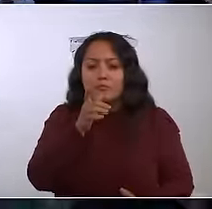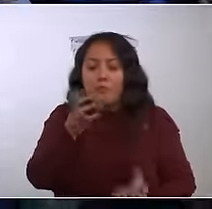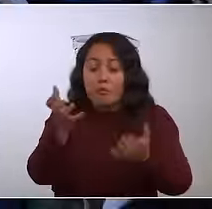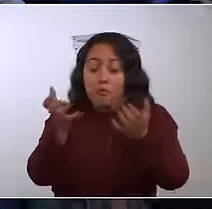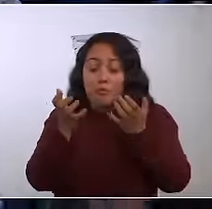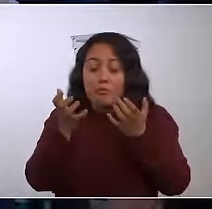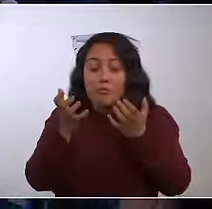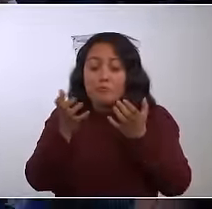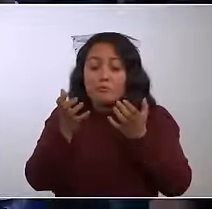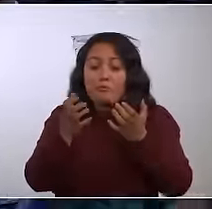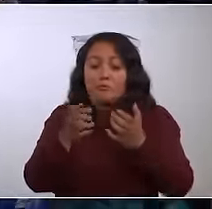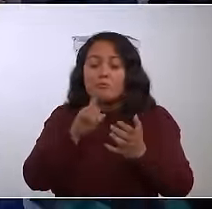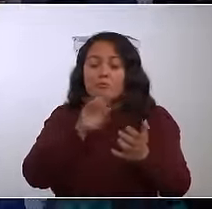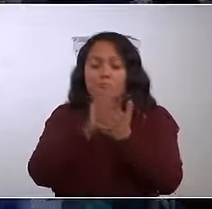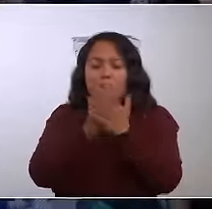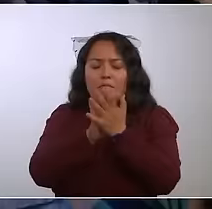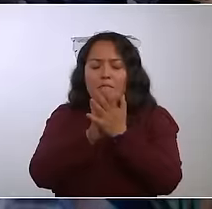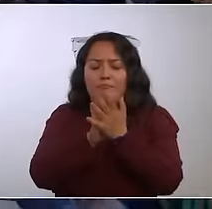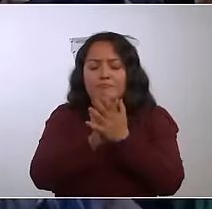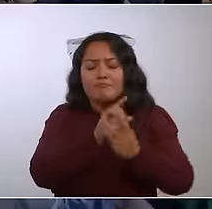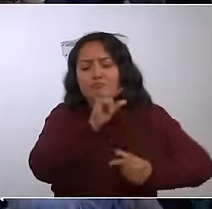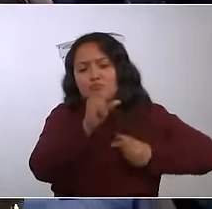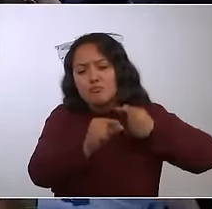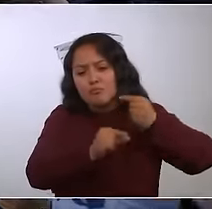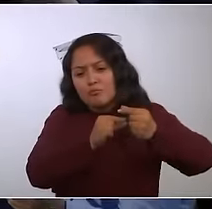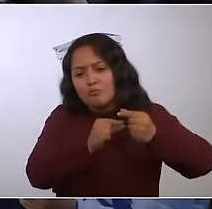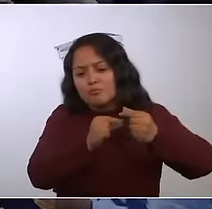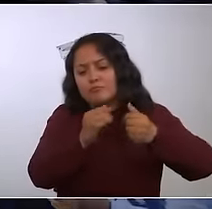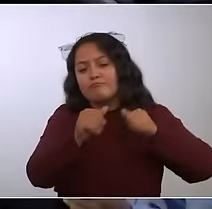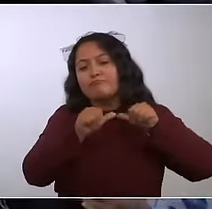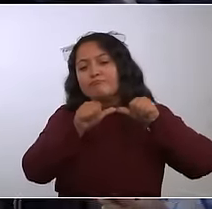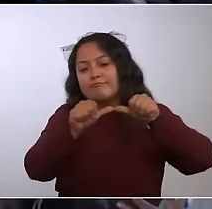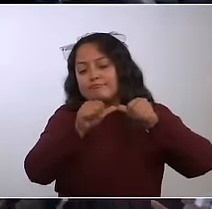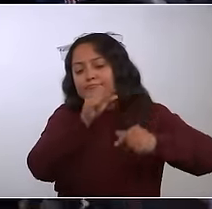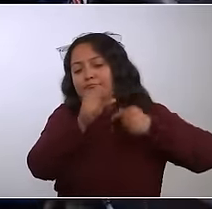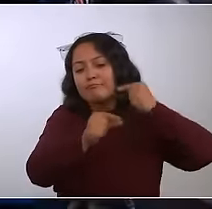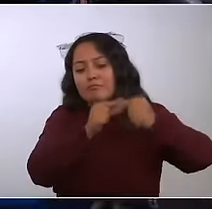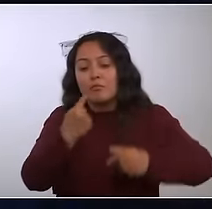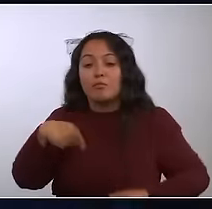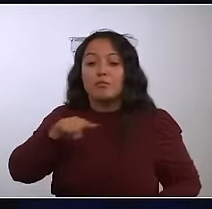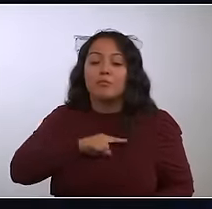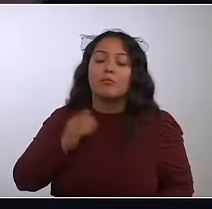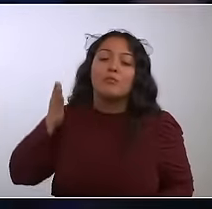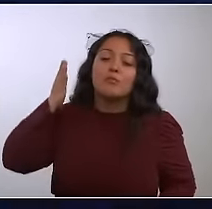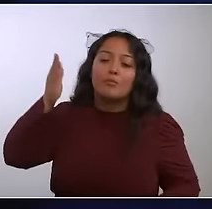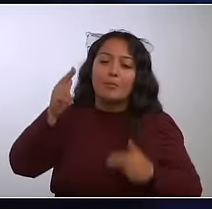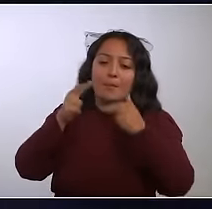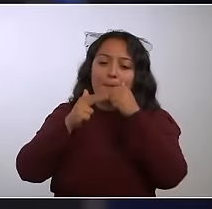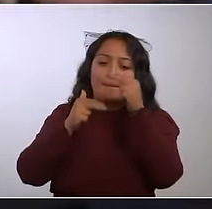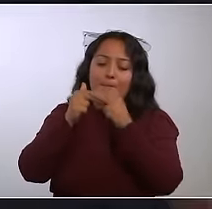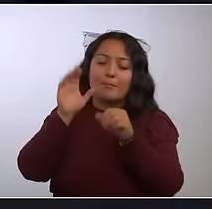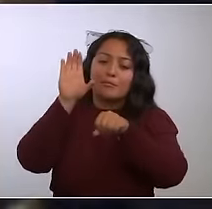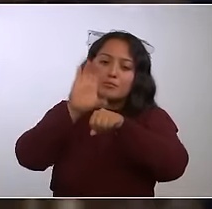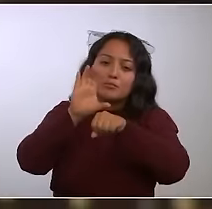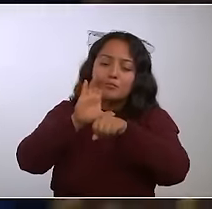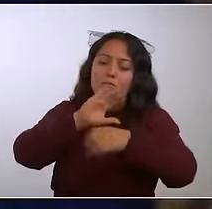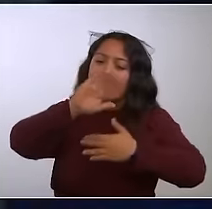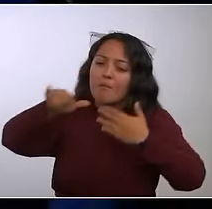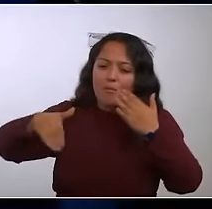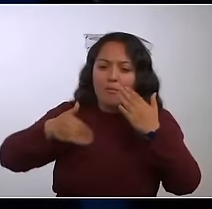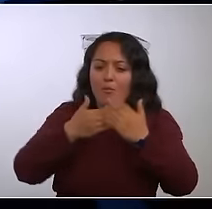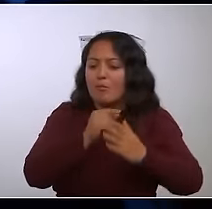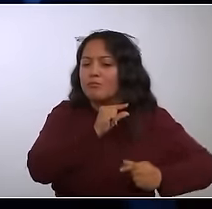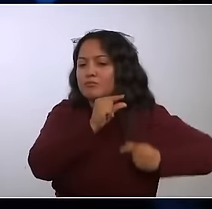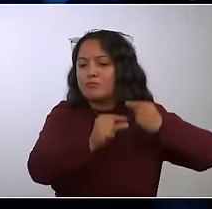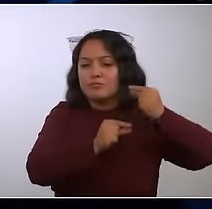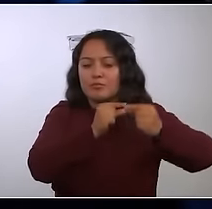generación from generation a generación, to generation, vamos a edificar la iglesia. We're going to build the church generación from generation a